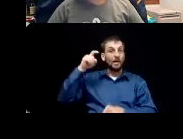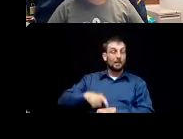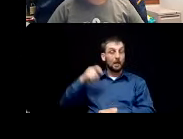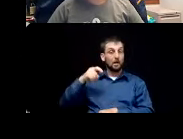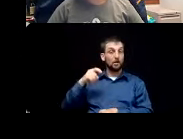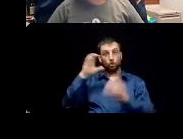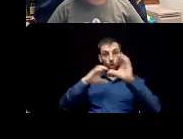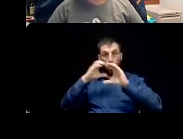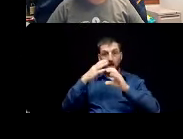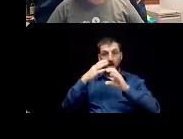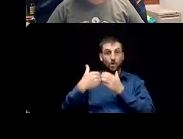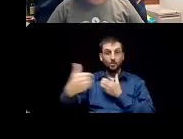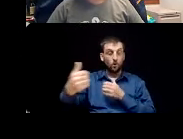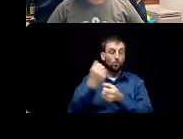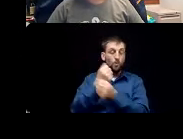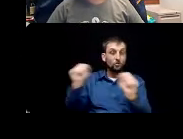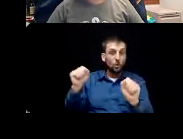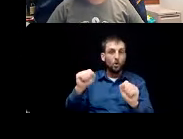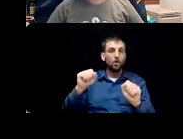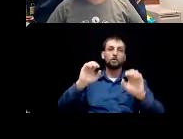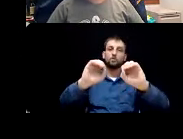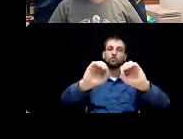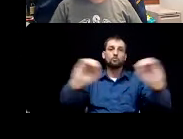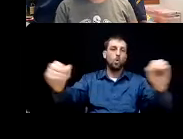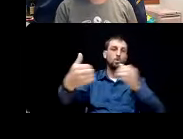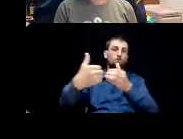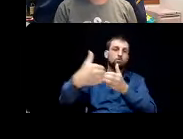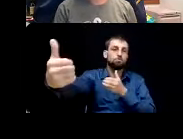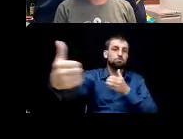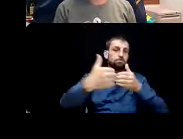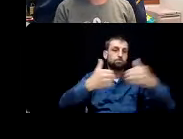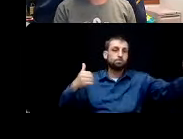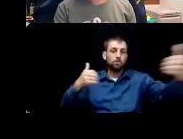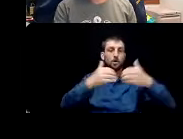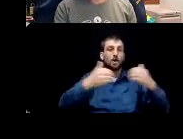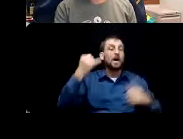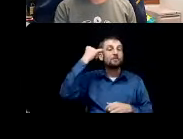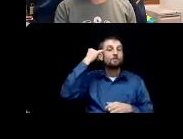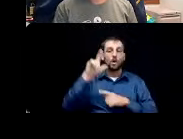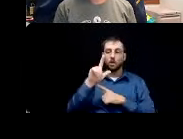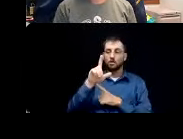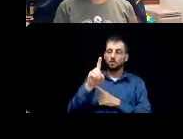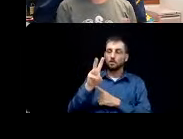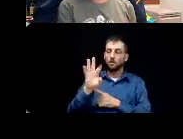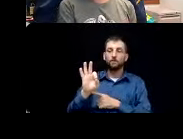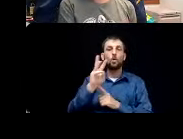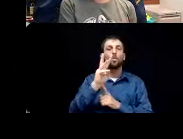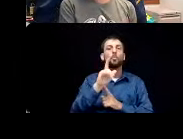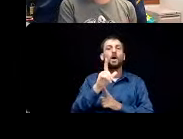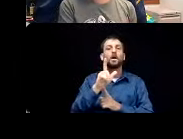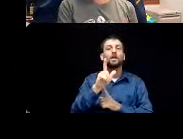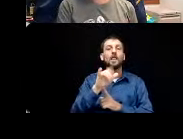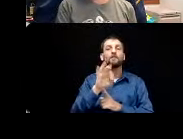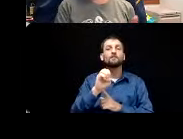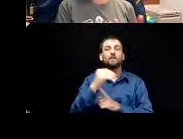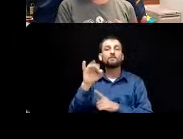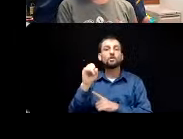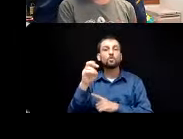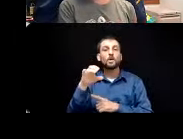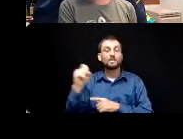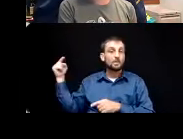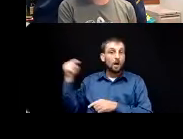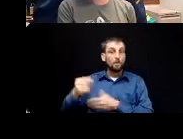social distancing. So if the wildlife and fishery is going to come and rescue the neighborhood on a boat or come